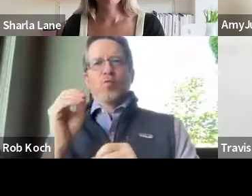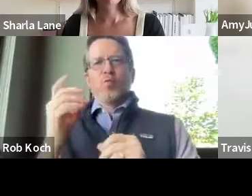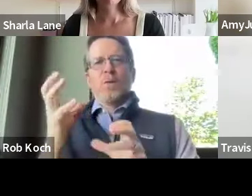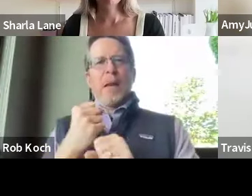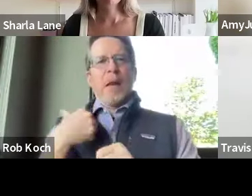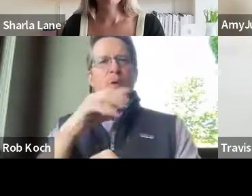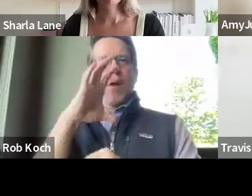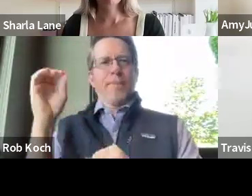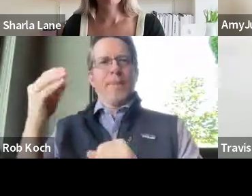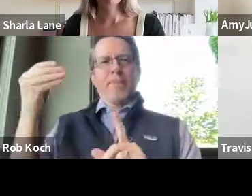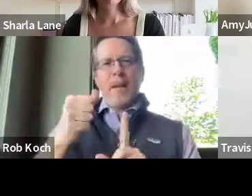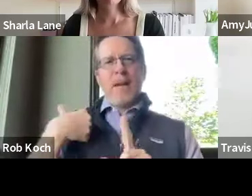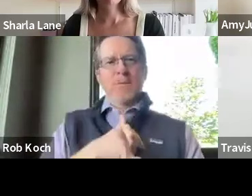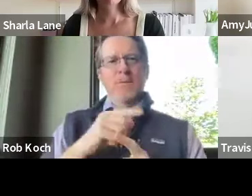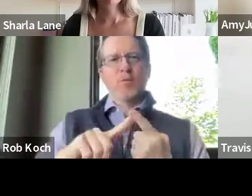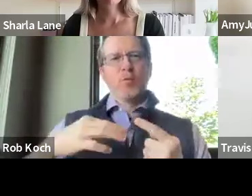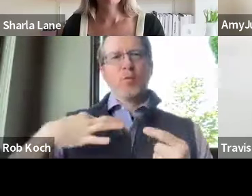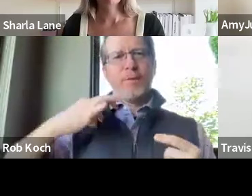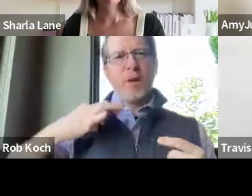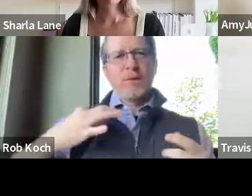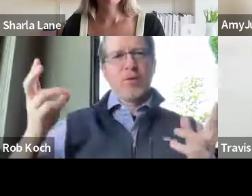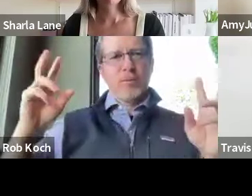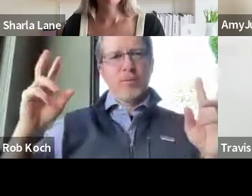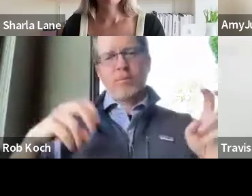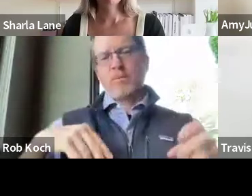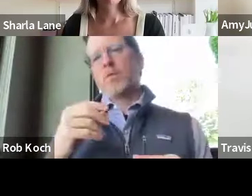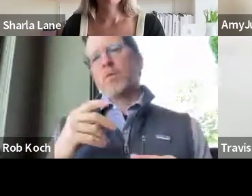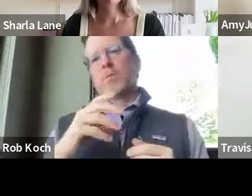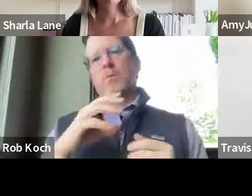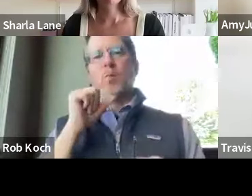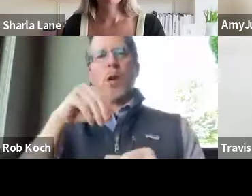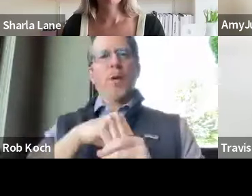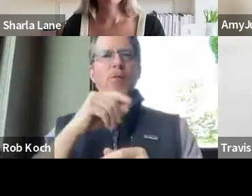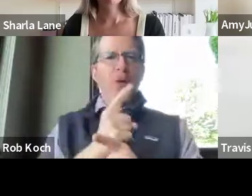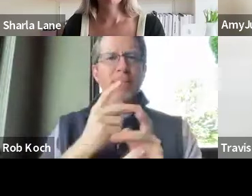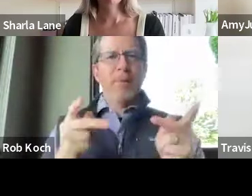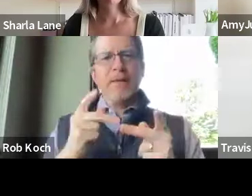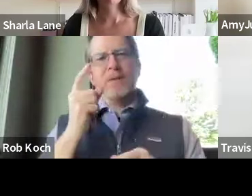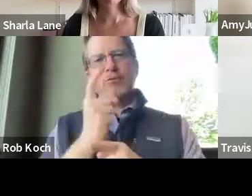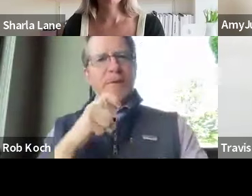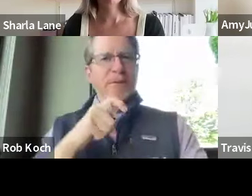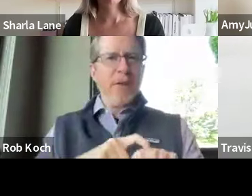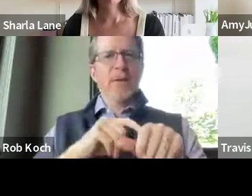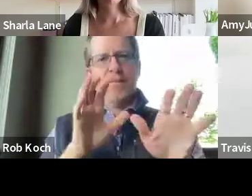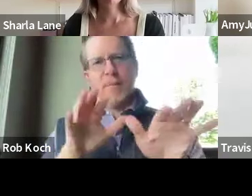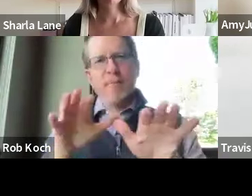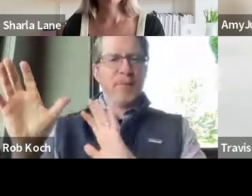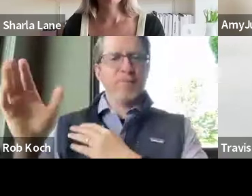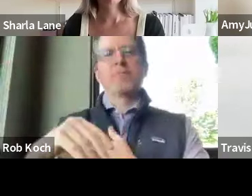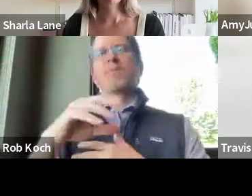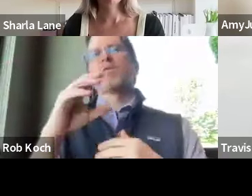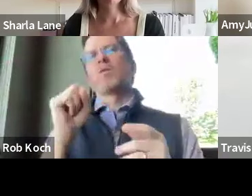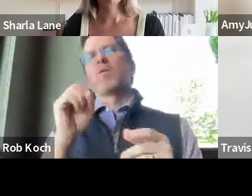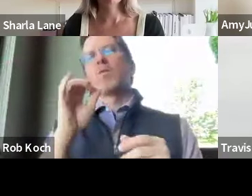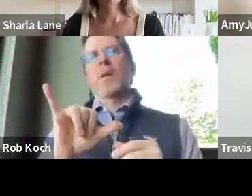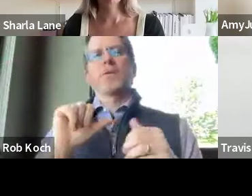Often our deaf employees are having a hard time getting our companies to pay for volunteer hours like this. So